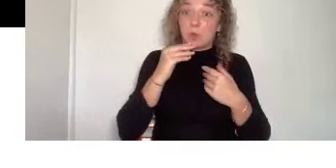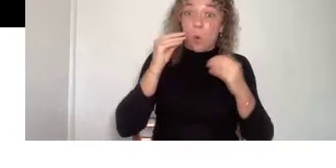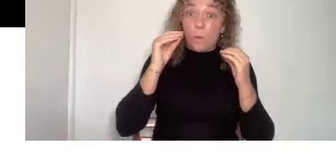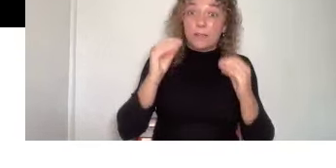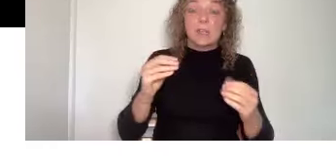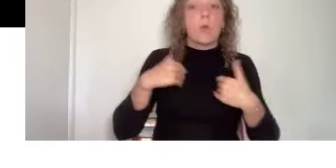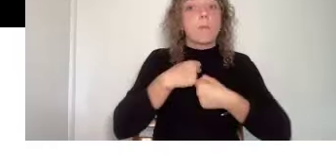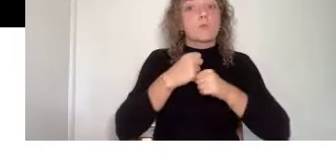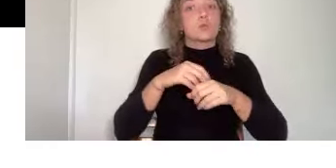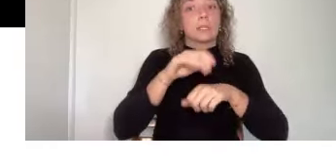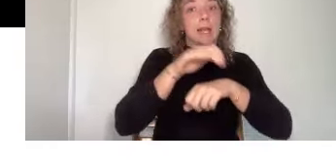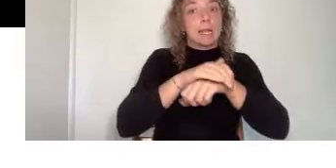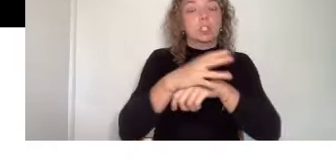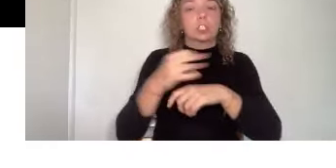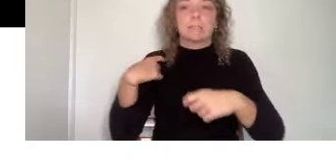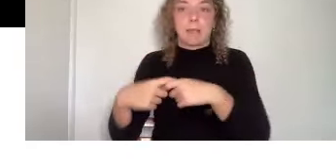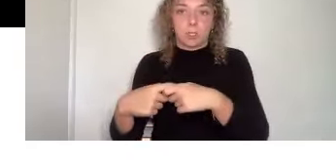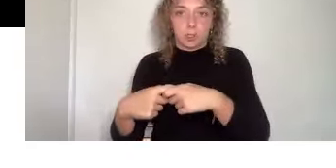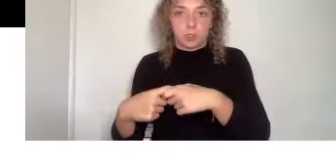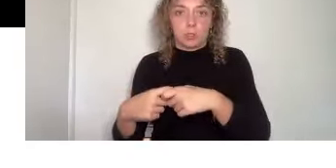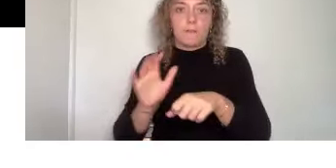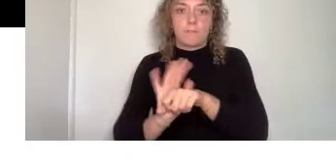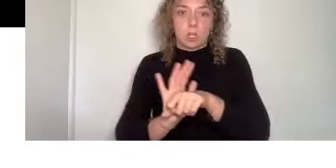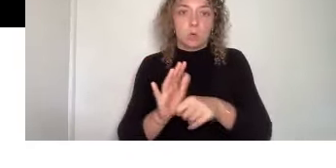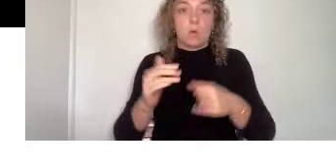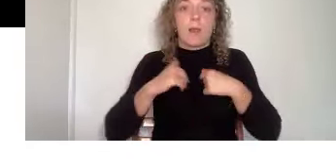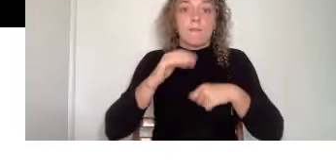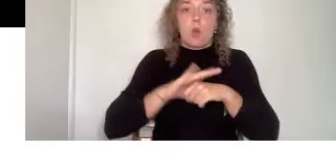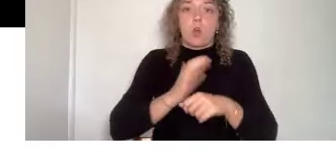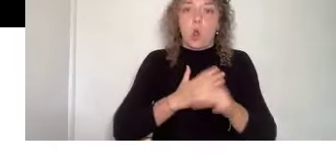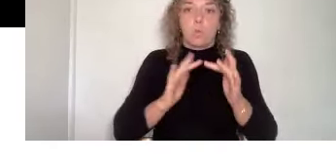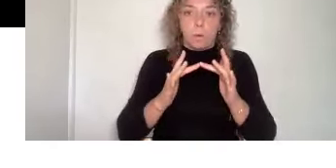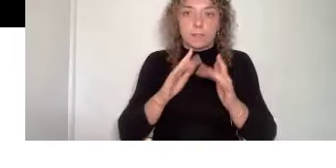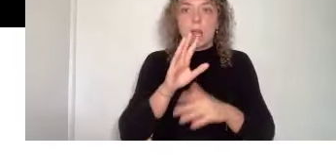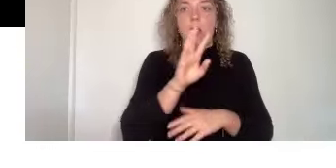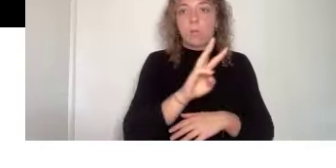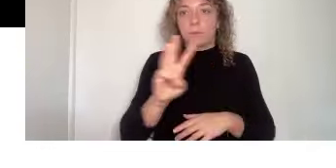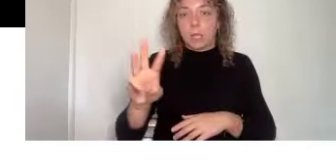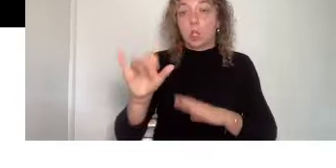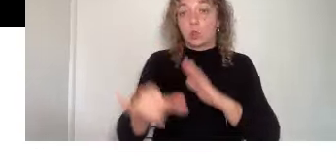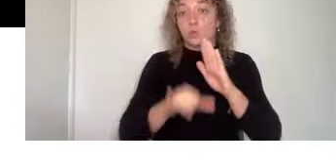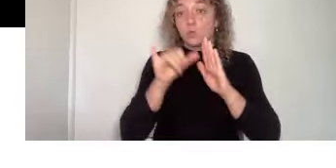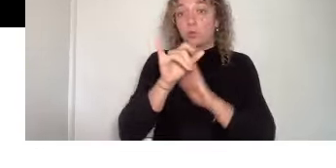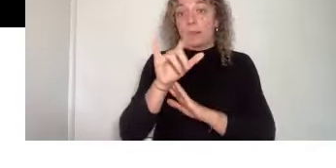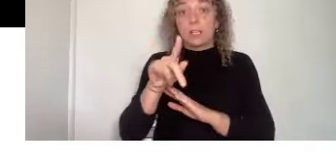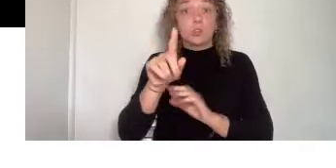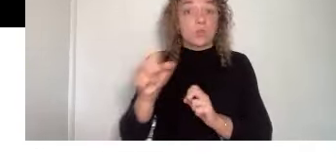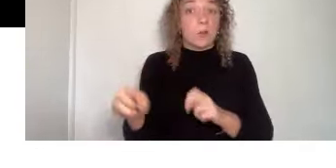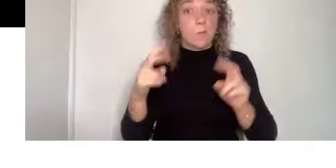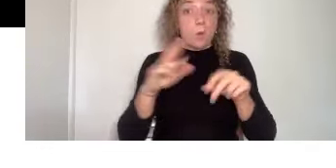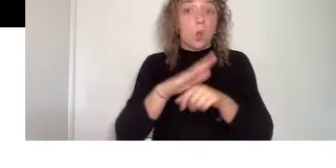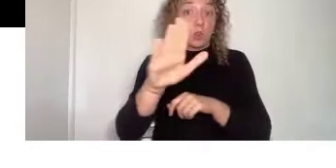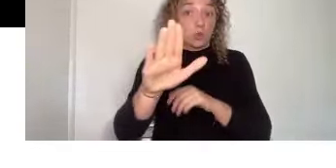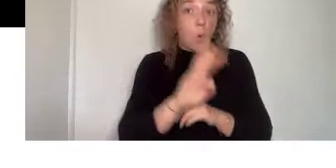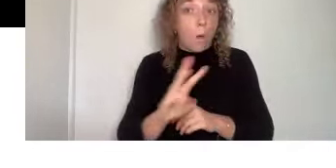in both English and produced in Spanish. We have these on our website. They're a YouTube link, so you could actually put them on your website if you're a